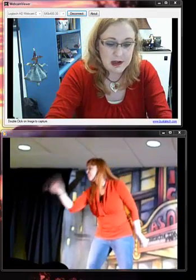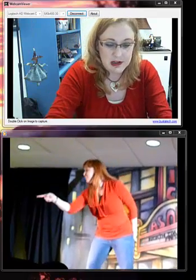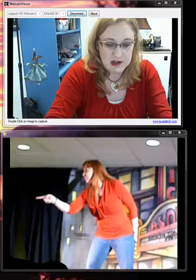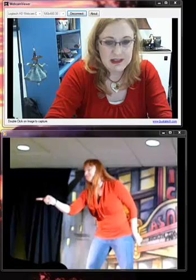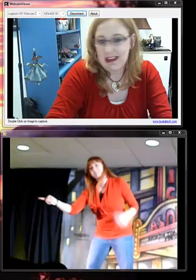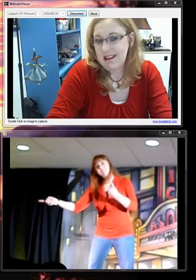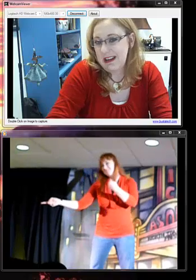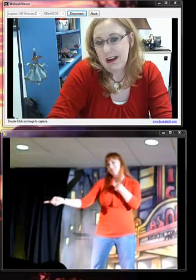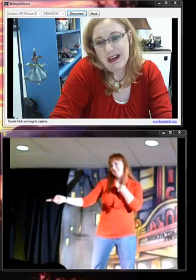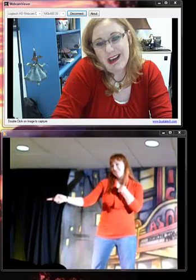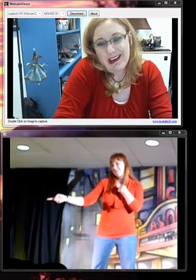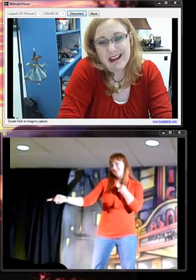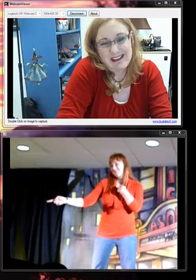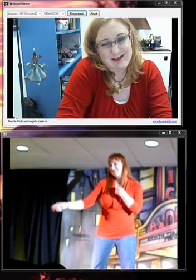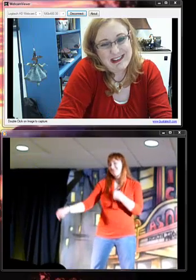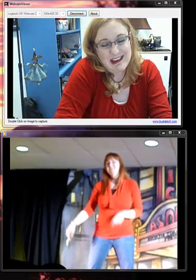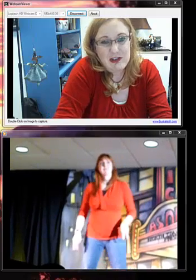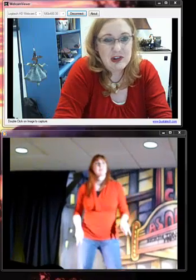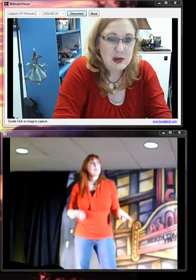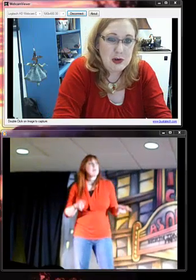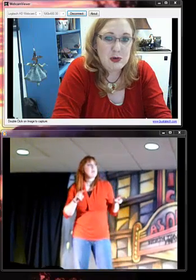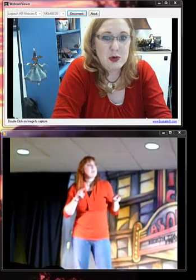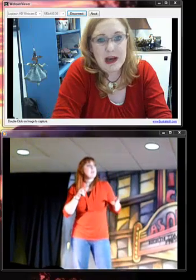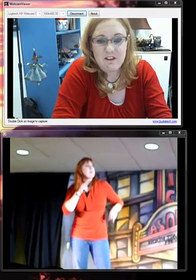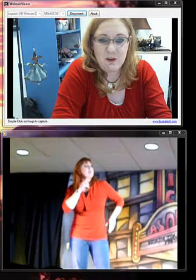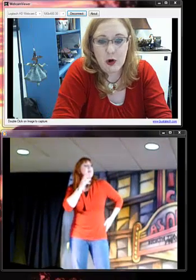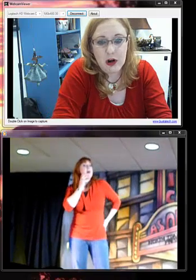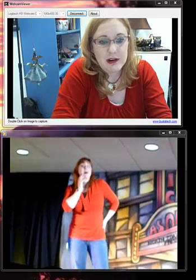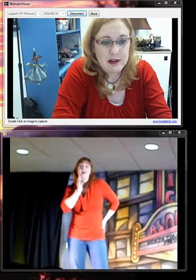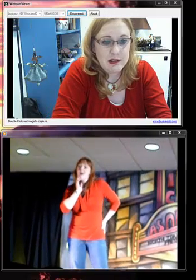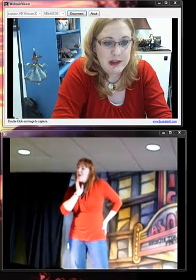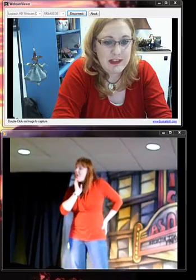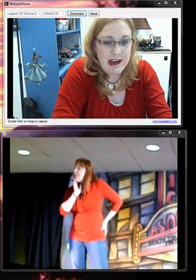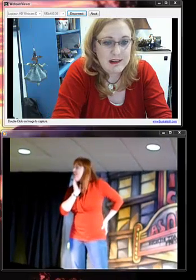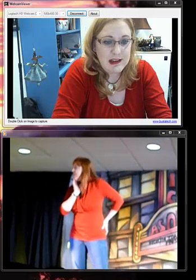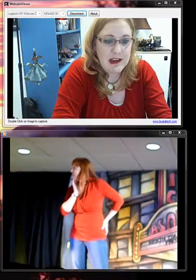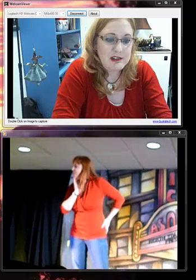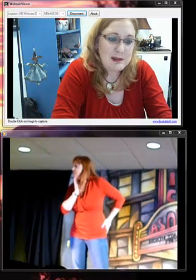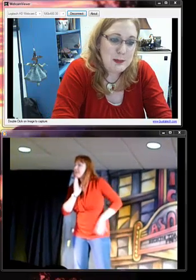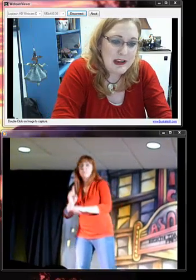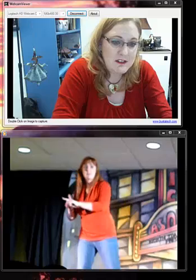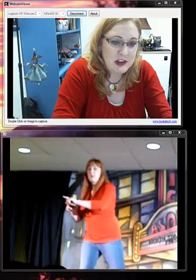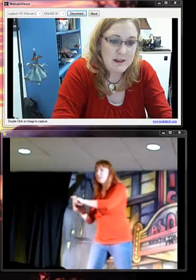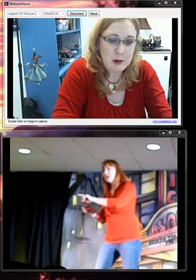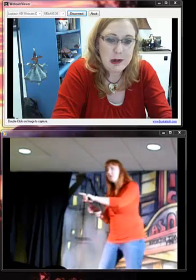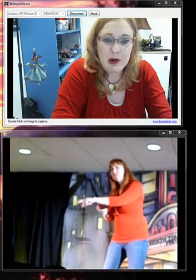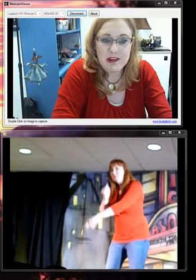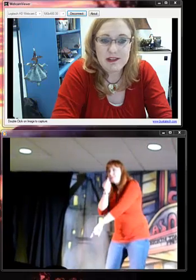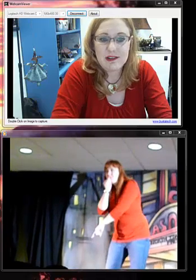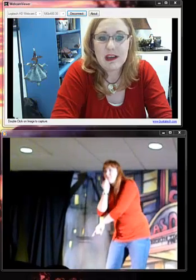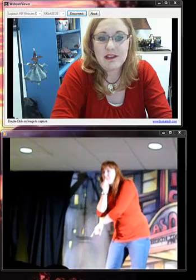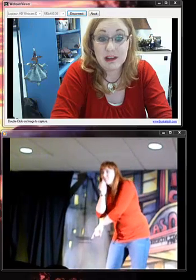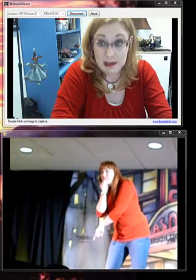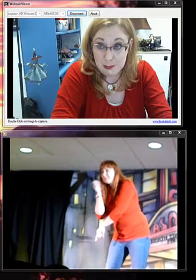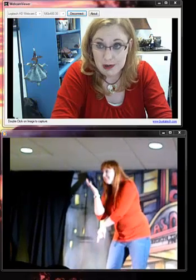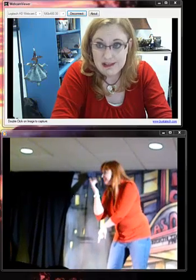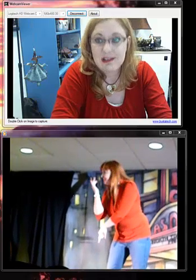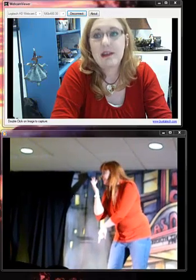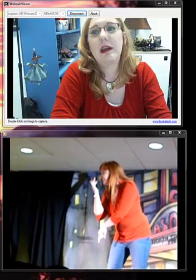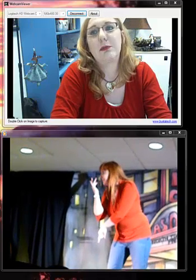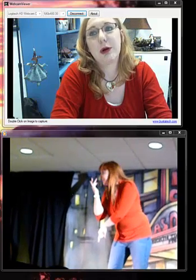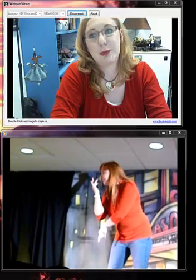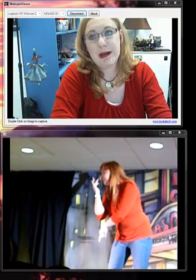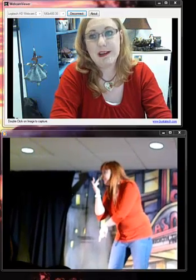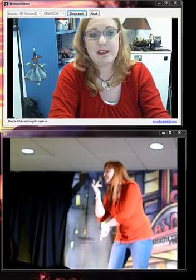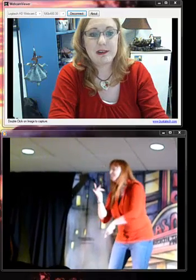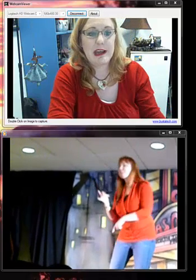whatever. Then let's say, okay, I got like, let's say 2 out of 4 with that. Okay, speed of delivery was deliberate